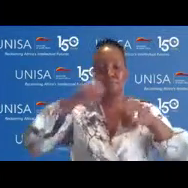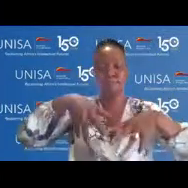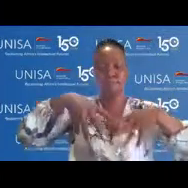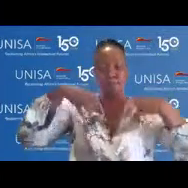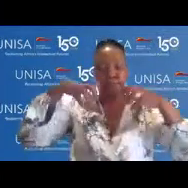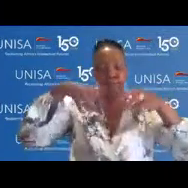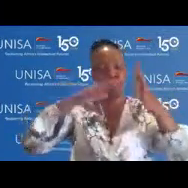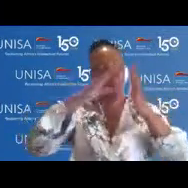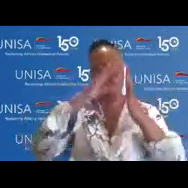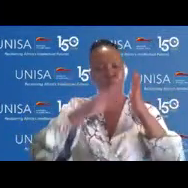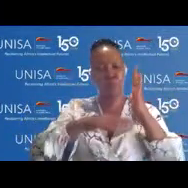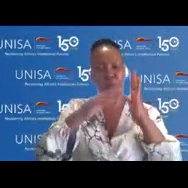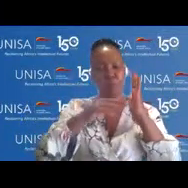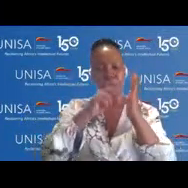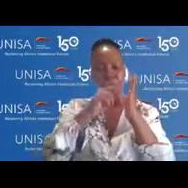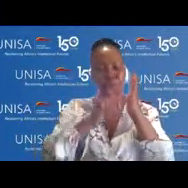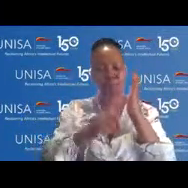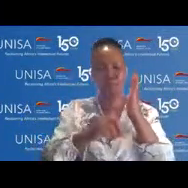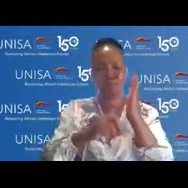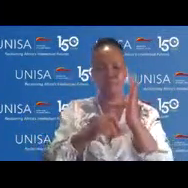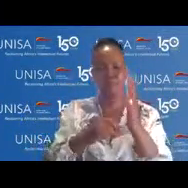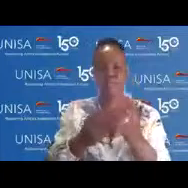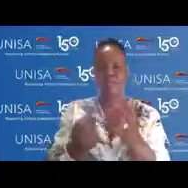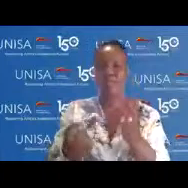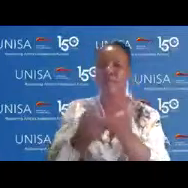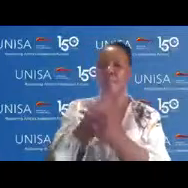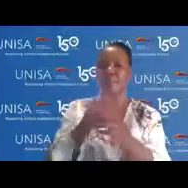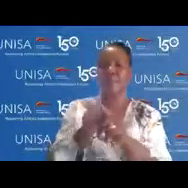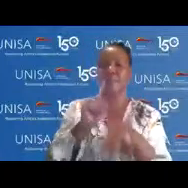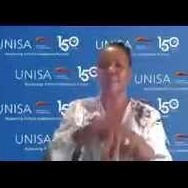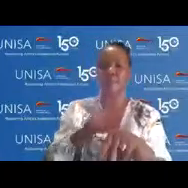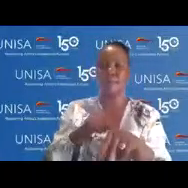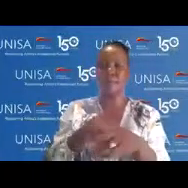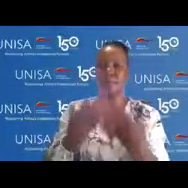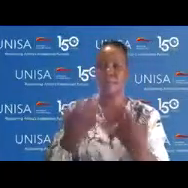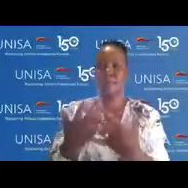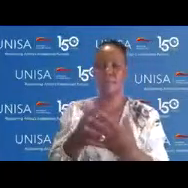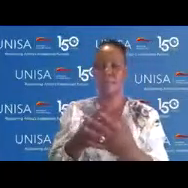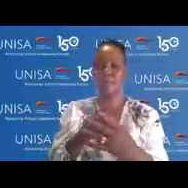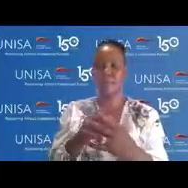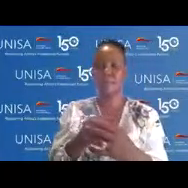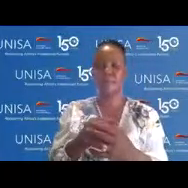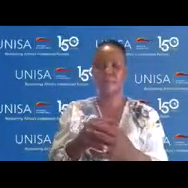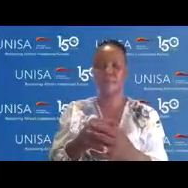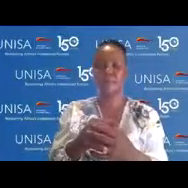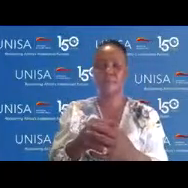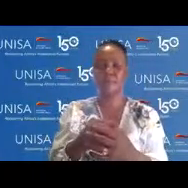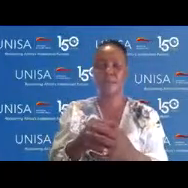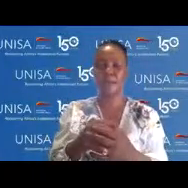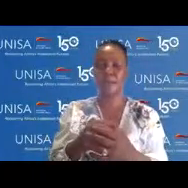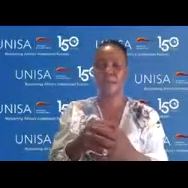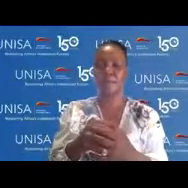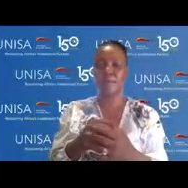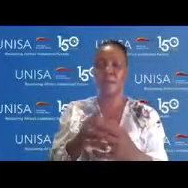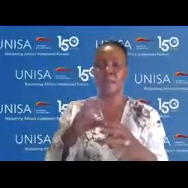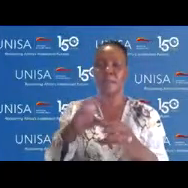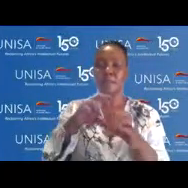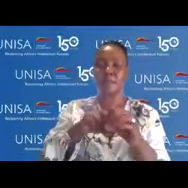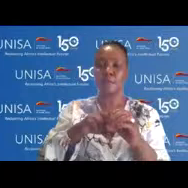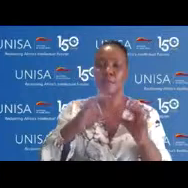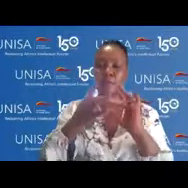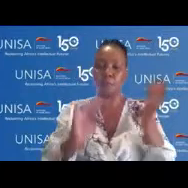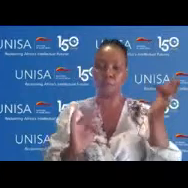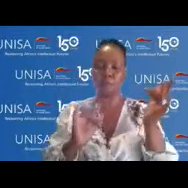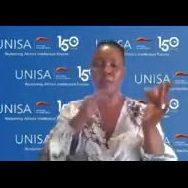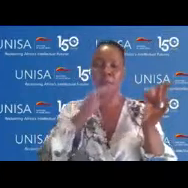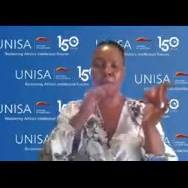up immediately. Well, I can't click on disconnect because that means I'm going to jump off the meeting. But eventually